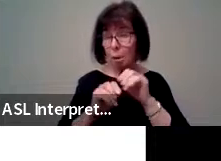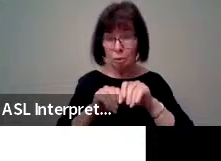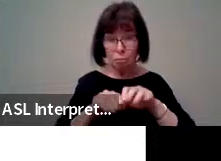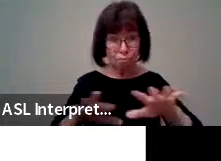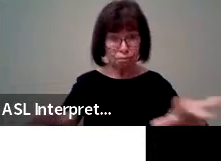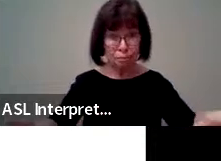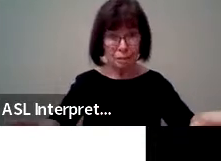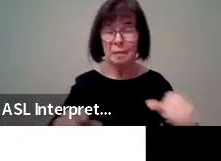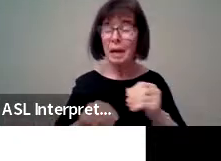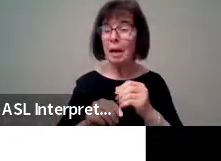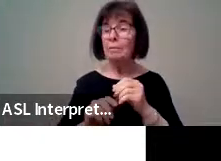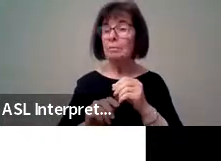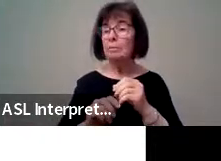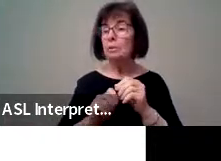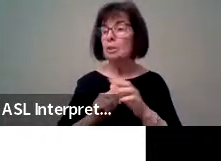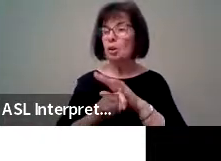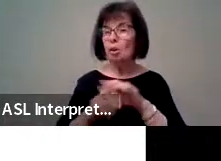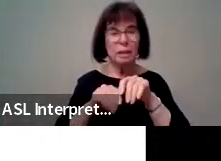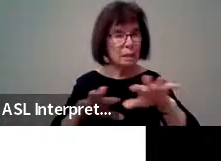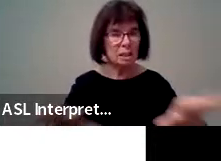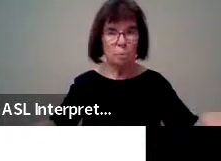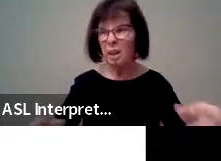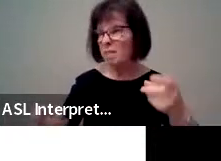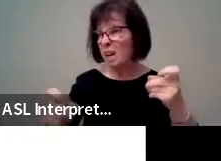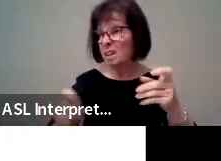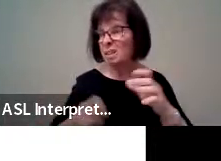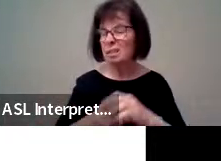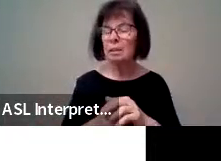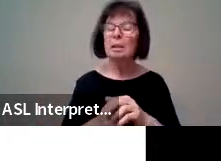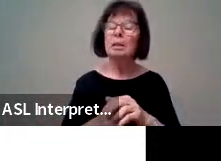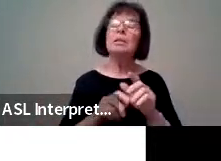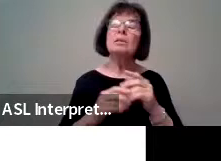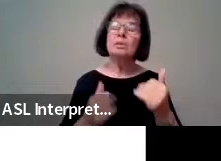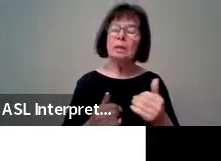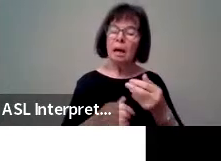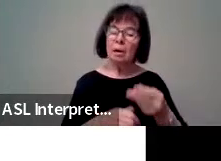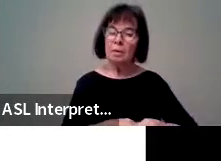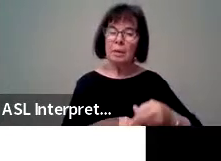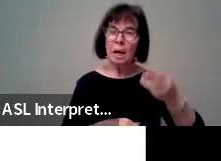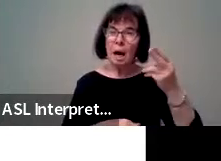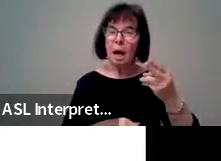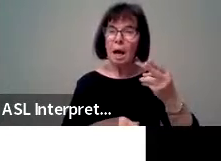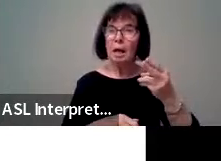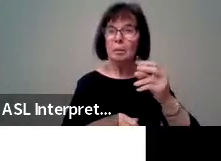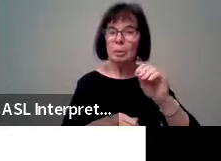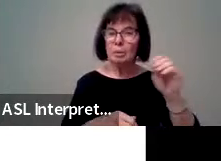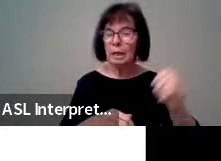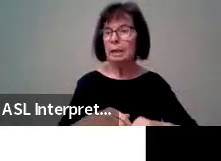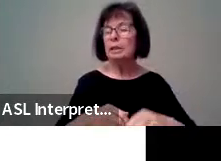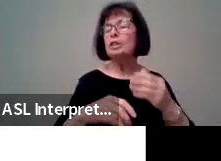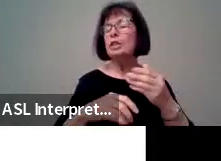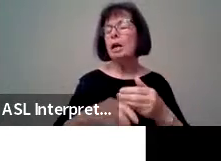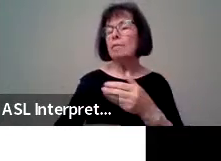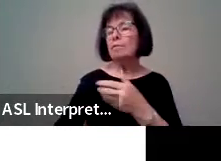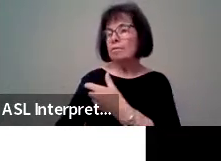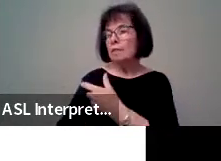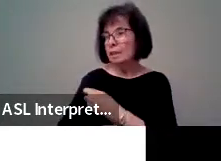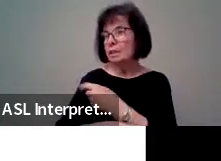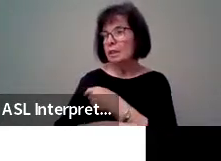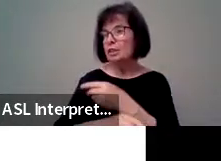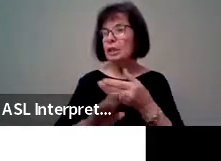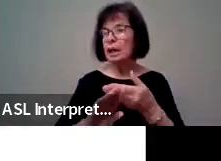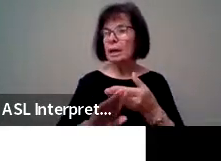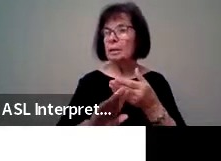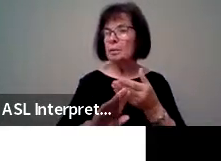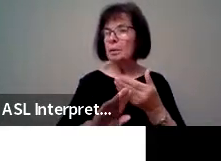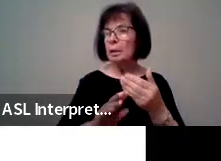Also, as part of their justification, just the high rates of vaccination, but also prior infection at this point. I